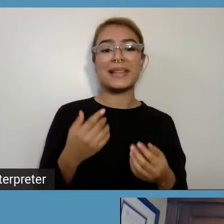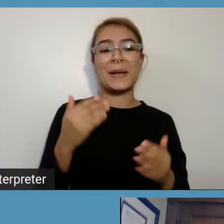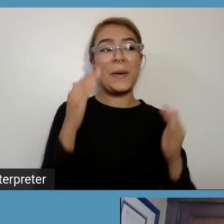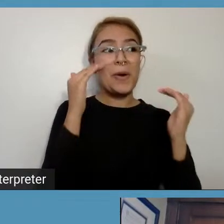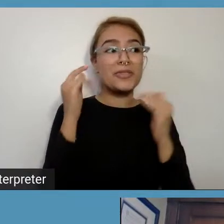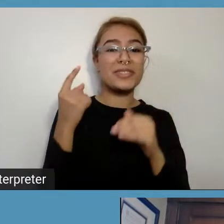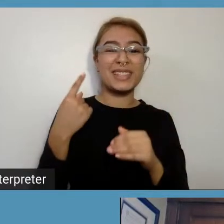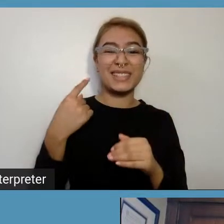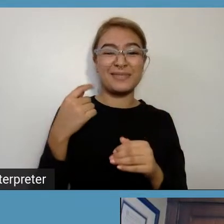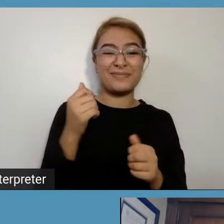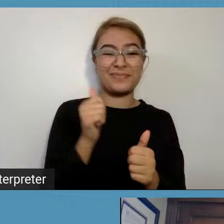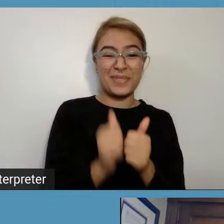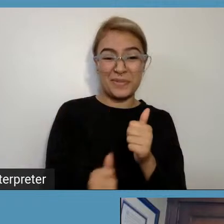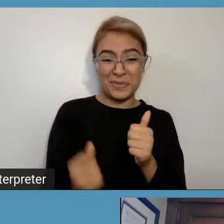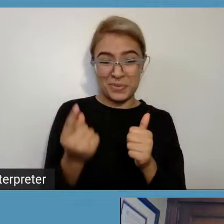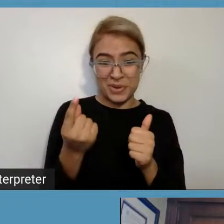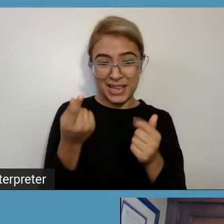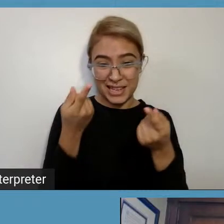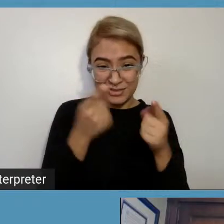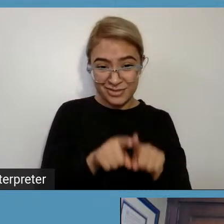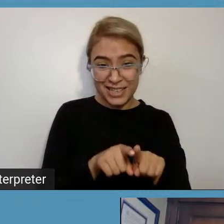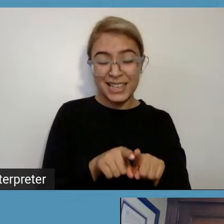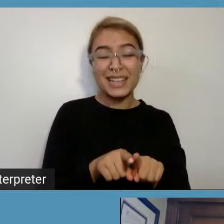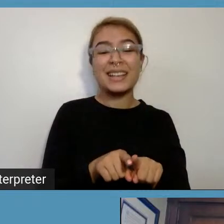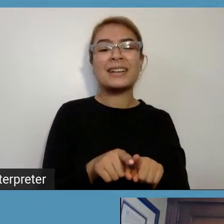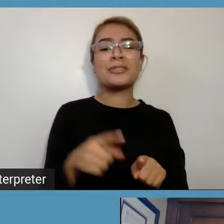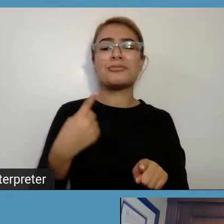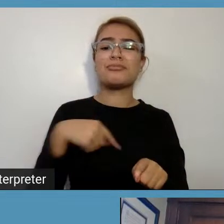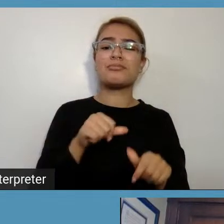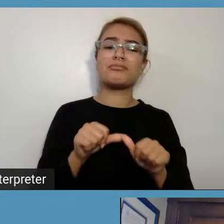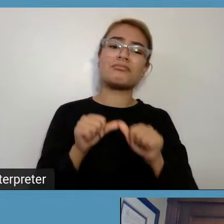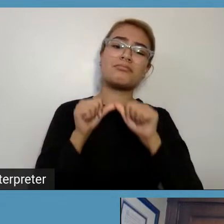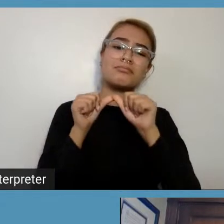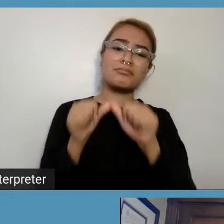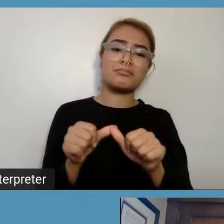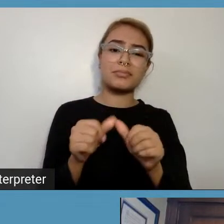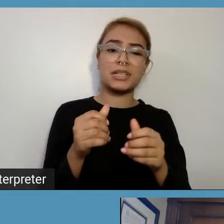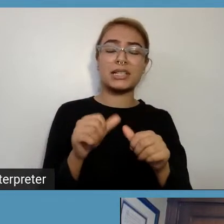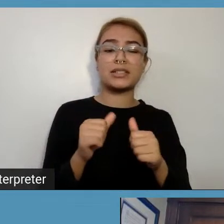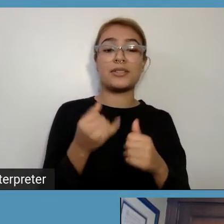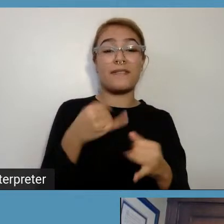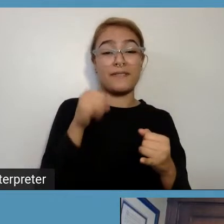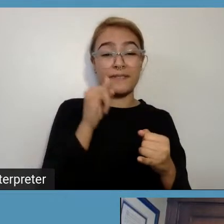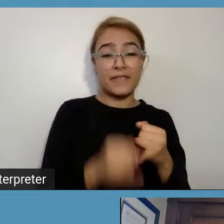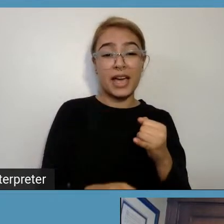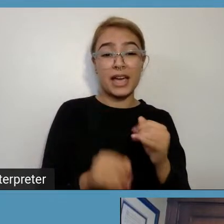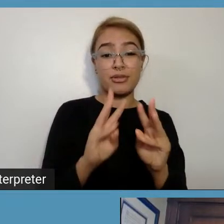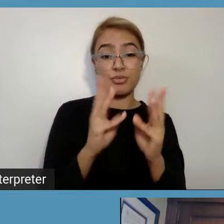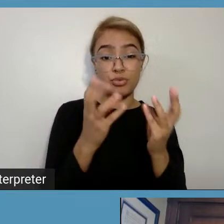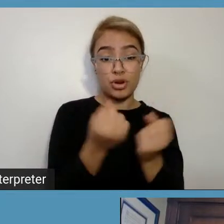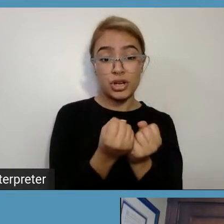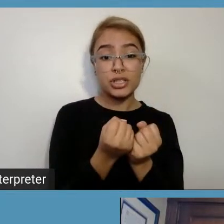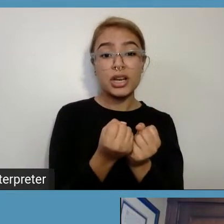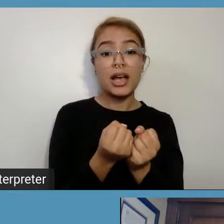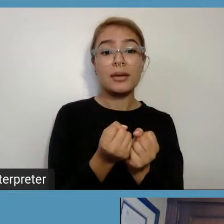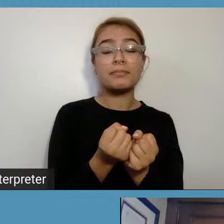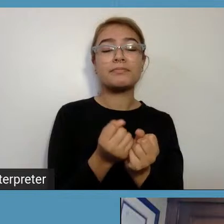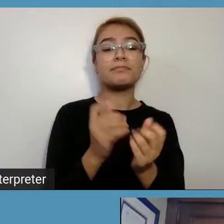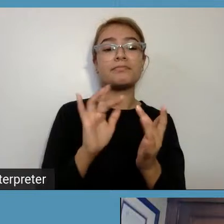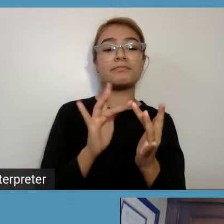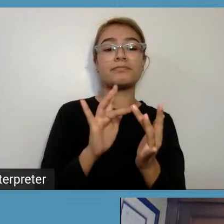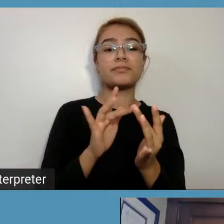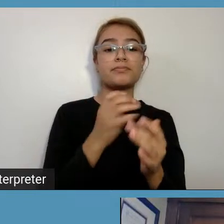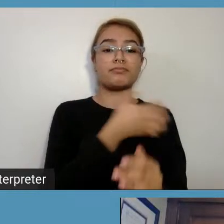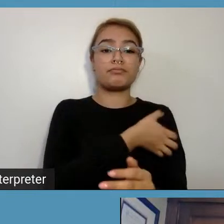And folks, I hope that you'll stick with us as we continue through this final module of the Digital Empowerment